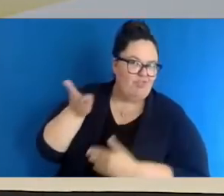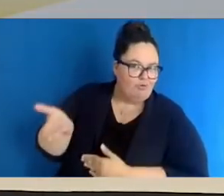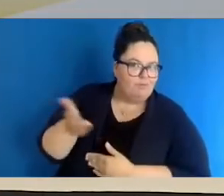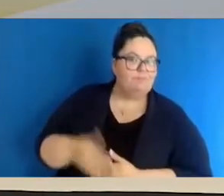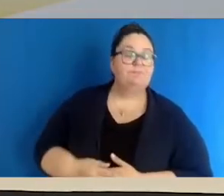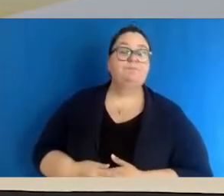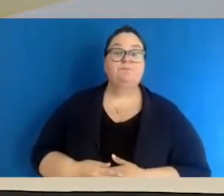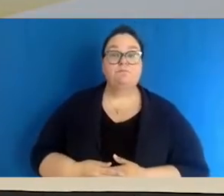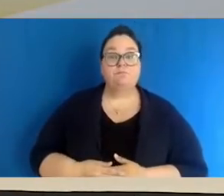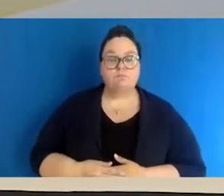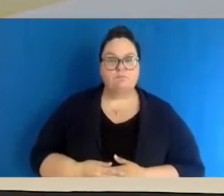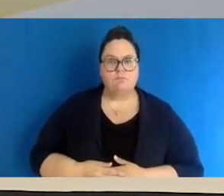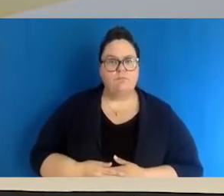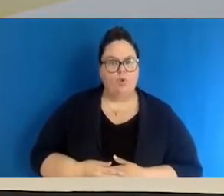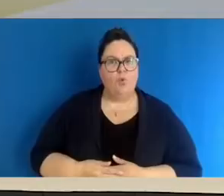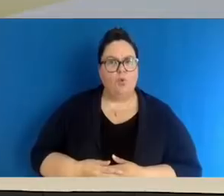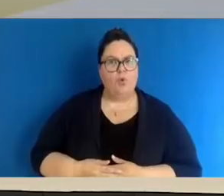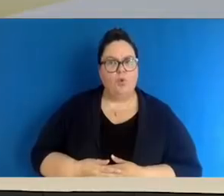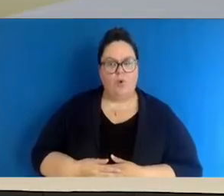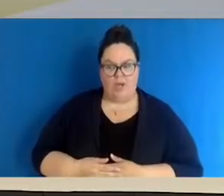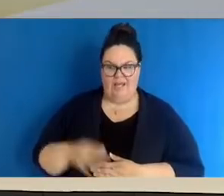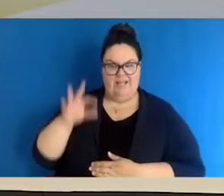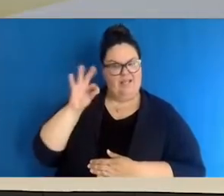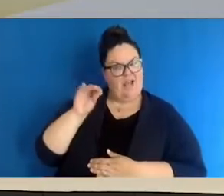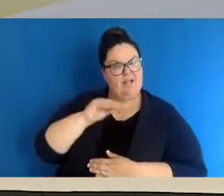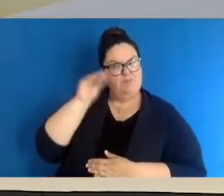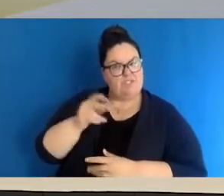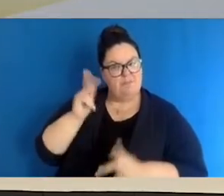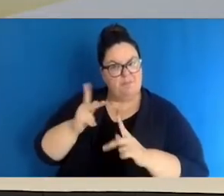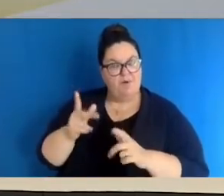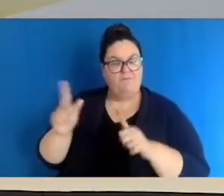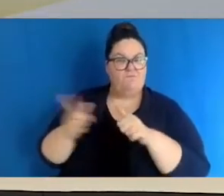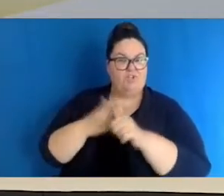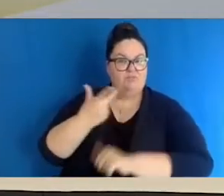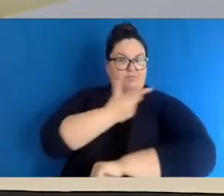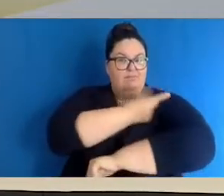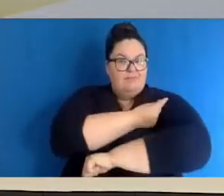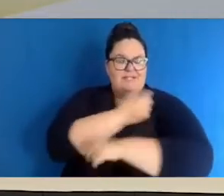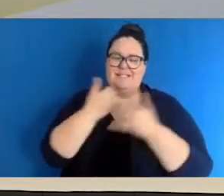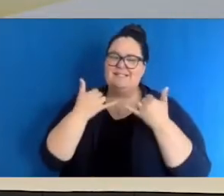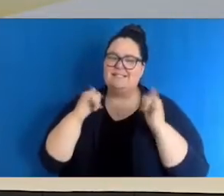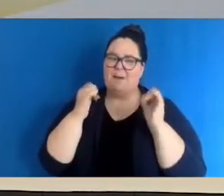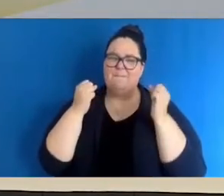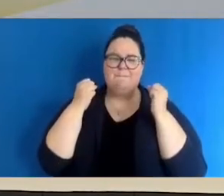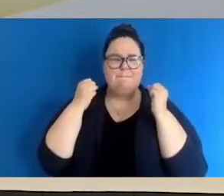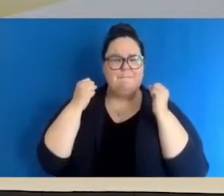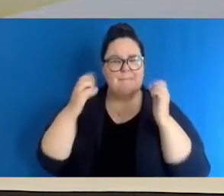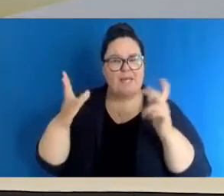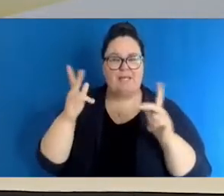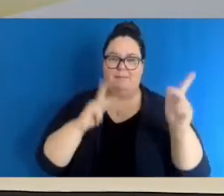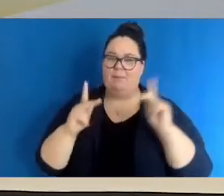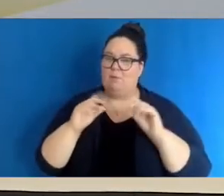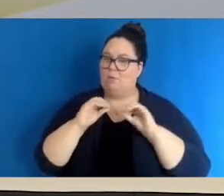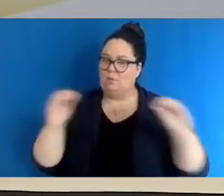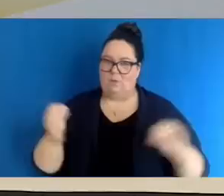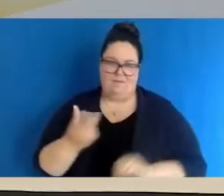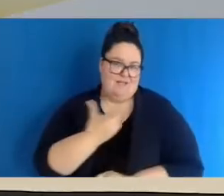though we've reached a high rate of first doses in PI, there is still a large number of PI residents who are not fully